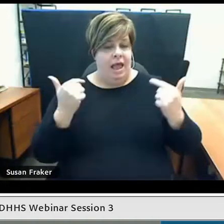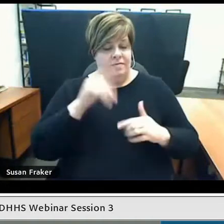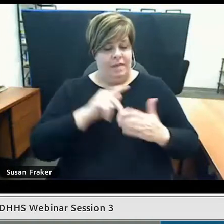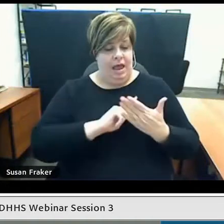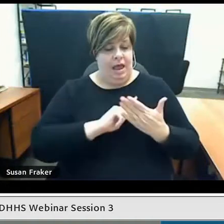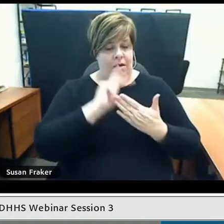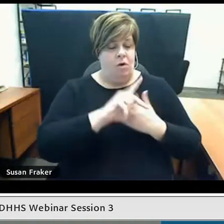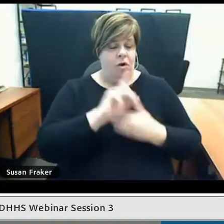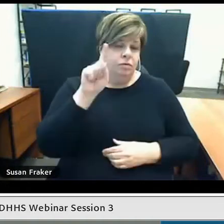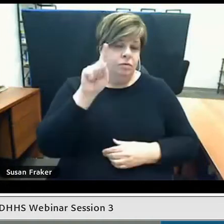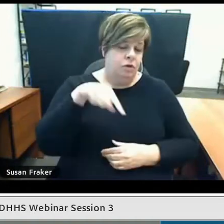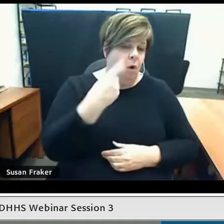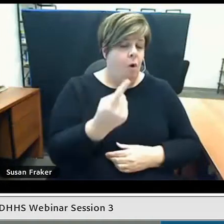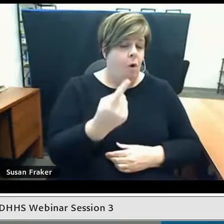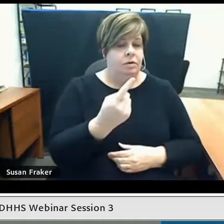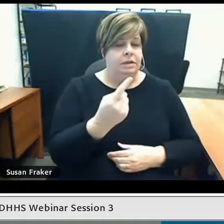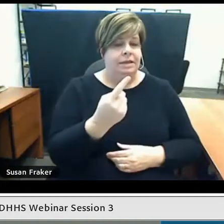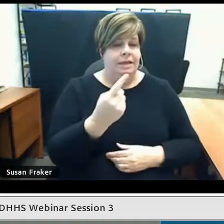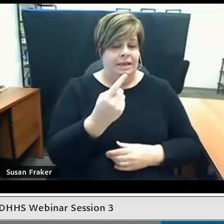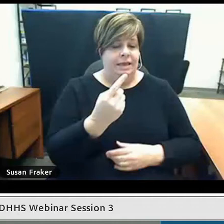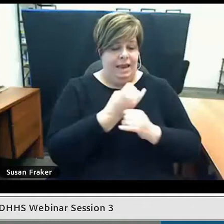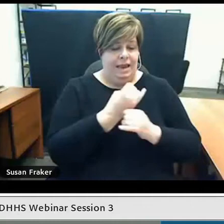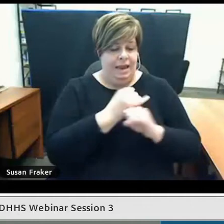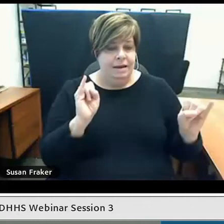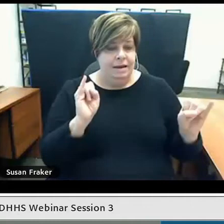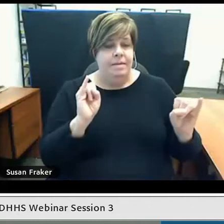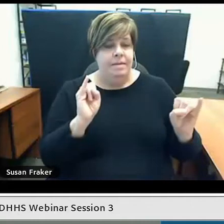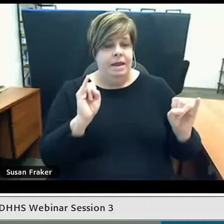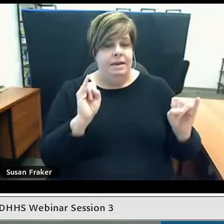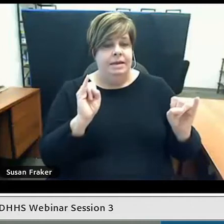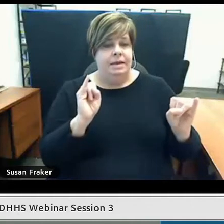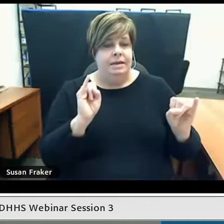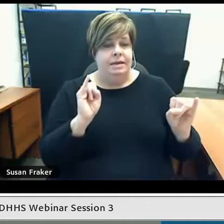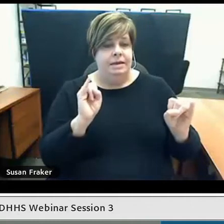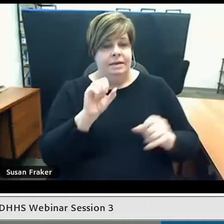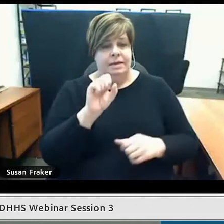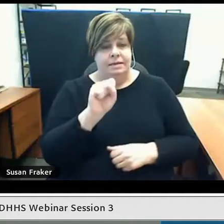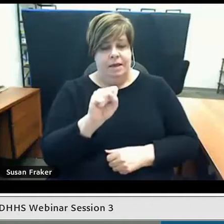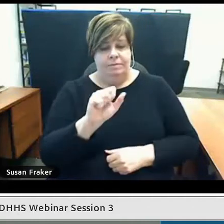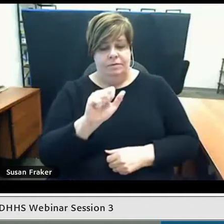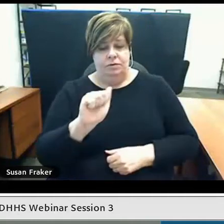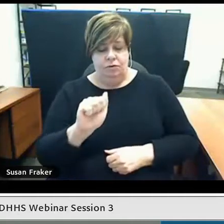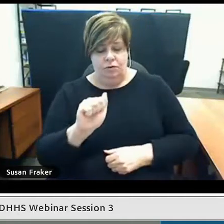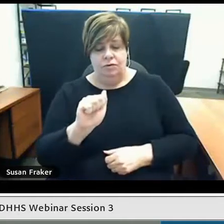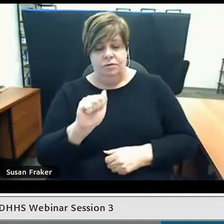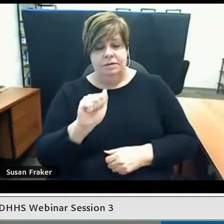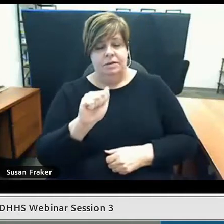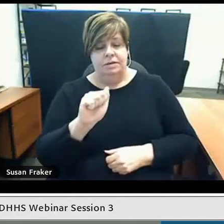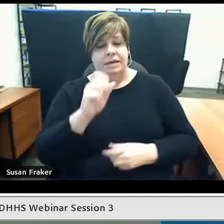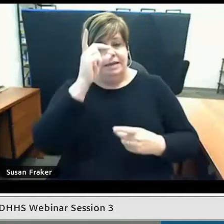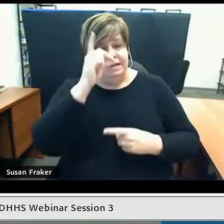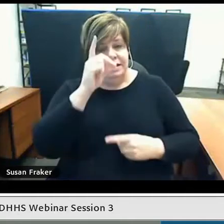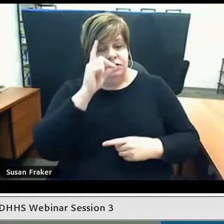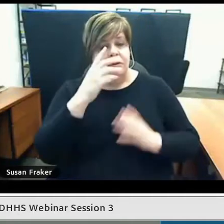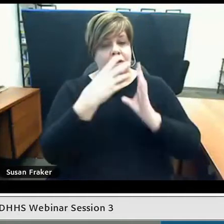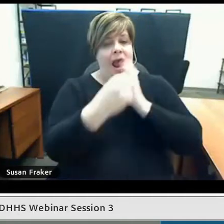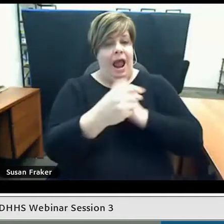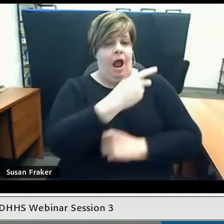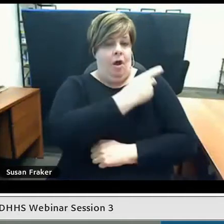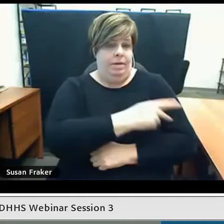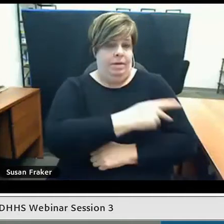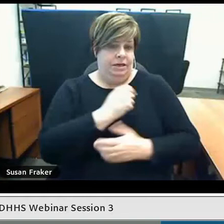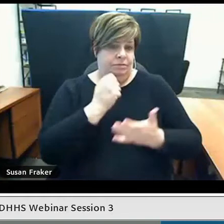the only standalone substance use disorder outpatient treatment facility for deaf and hard of